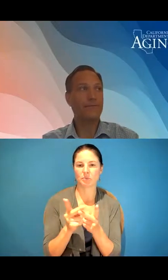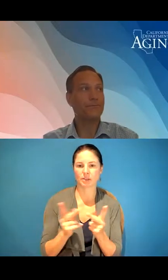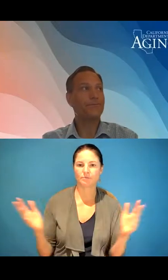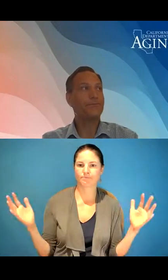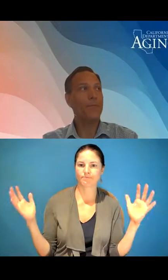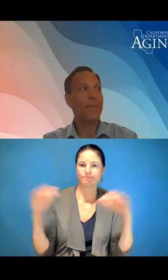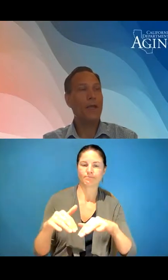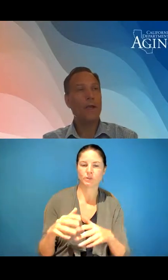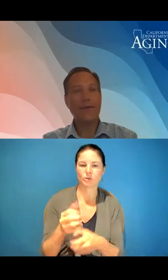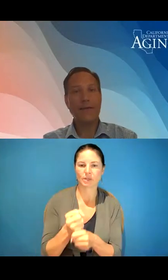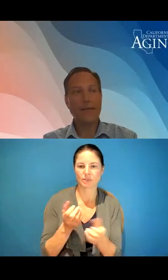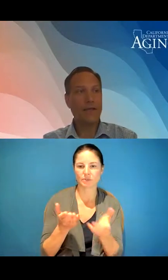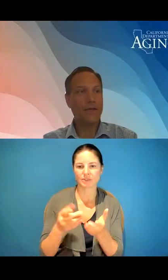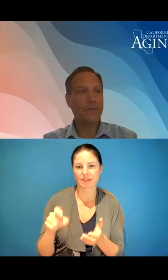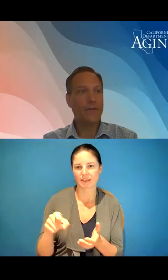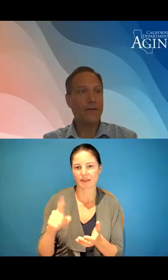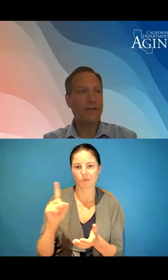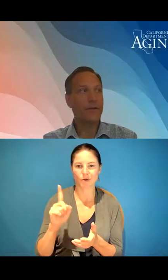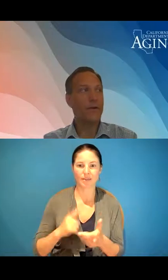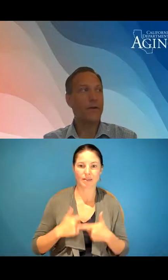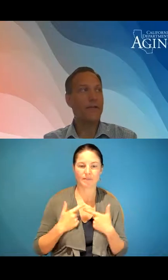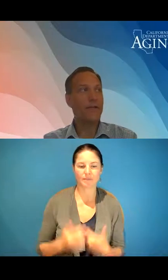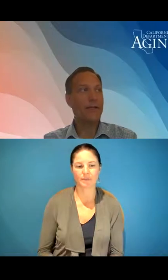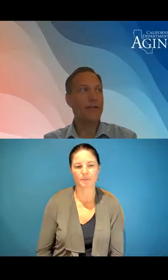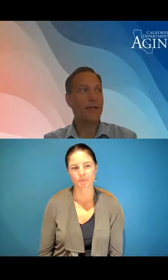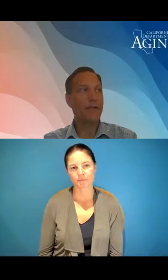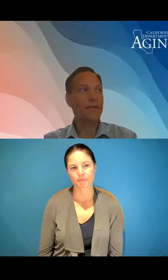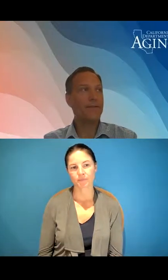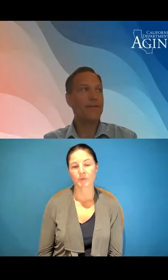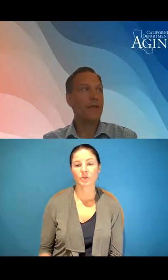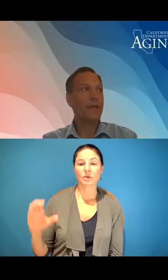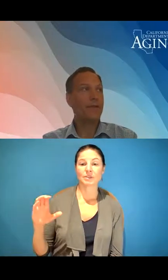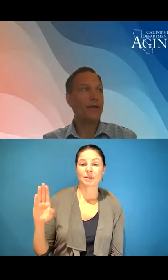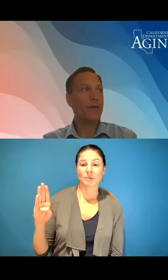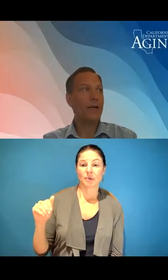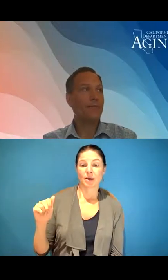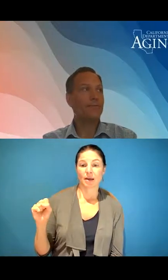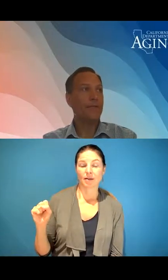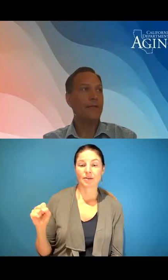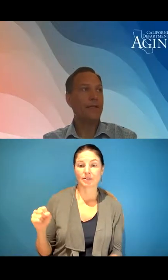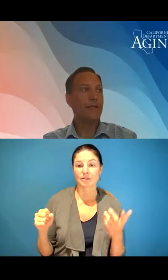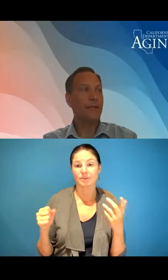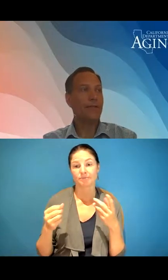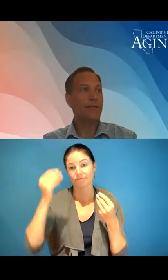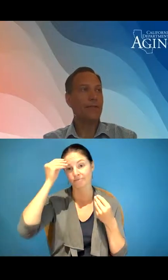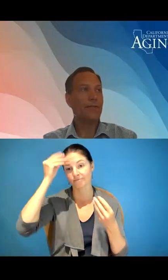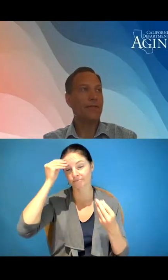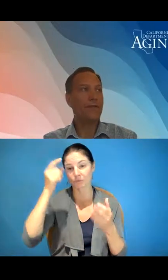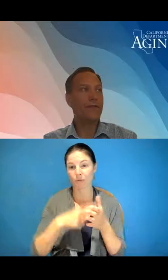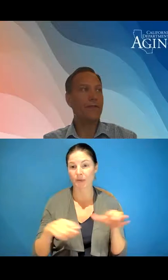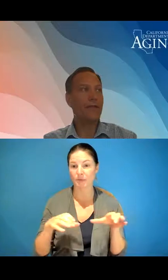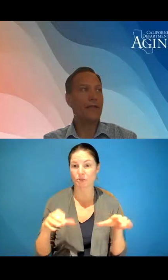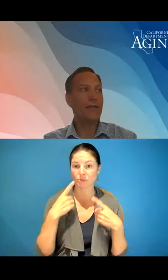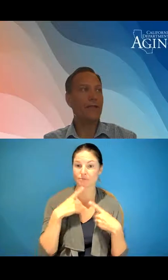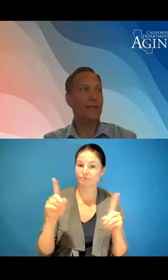live. Okay, I'd like to move on to our CBAS highlights. So as I mentioned